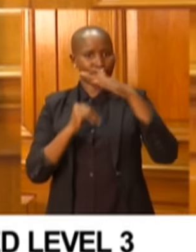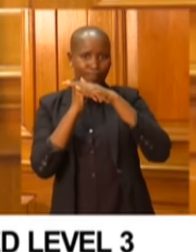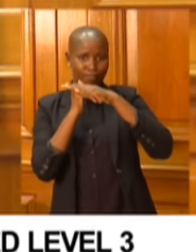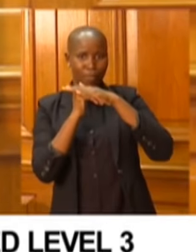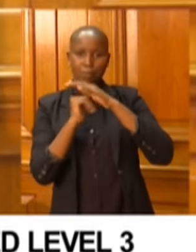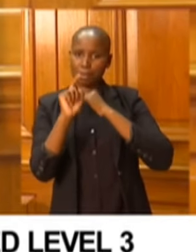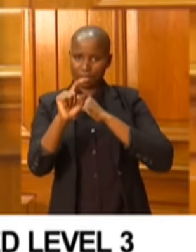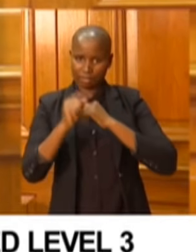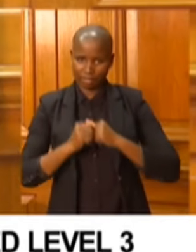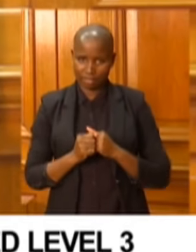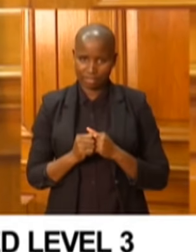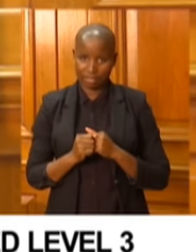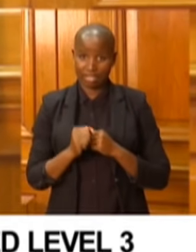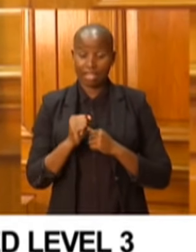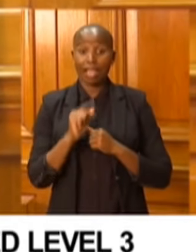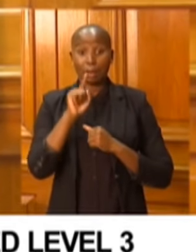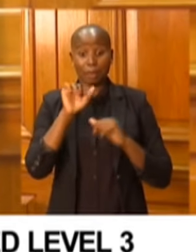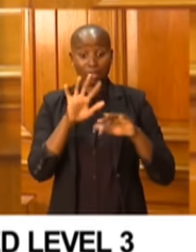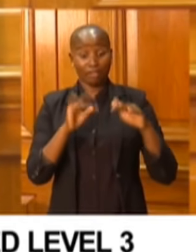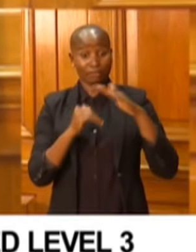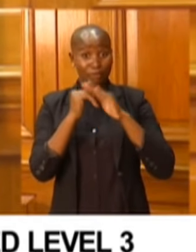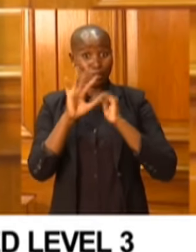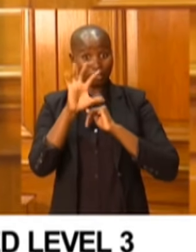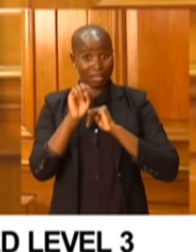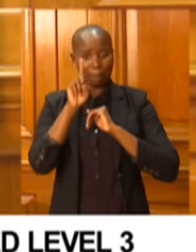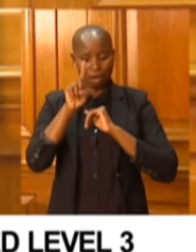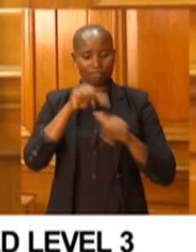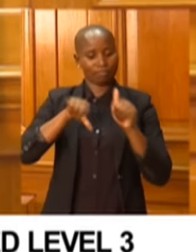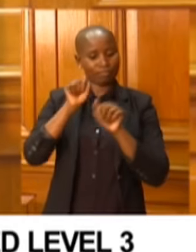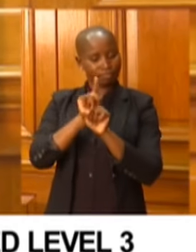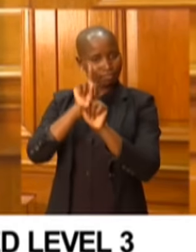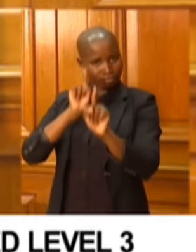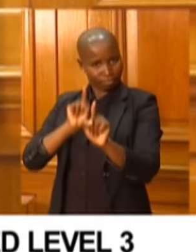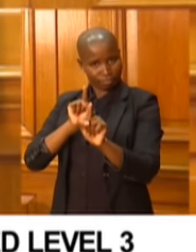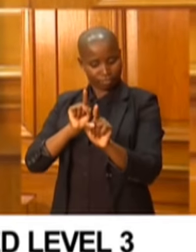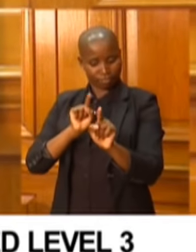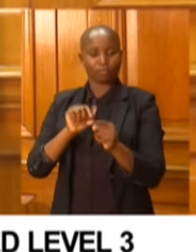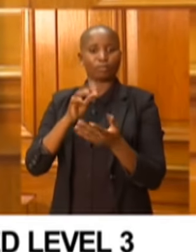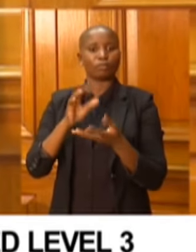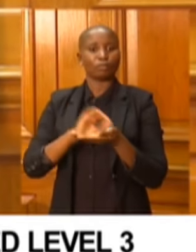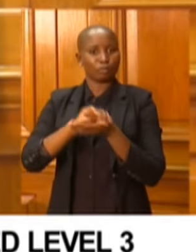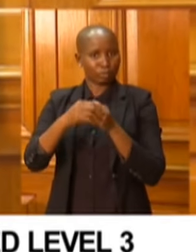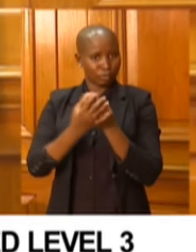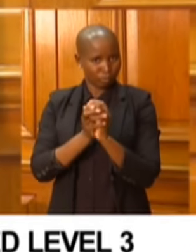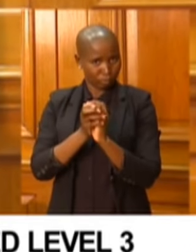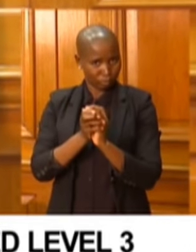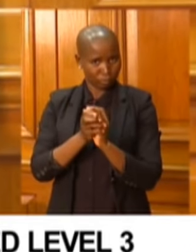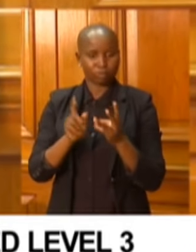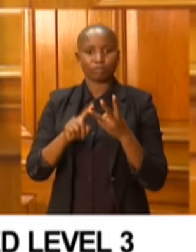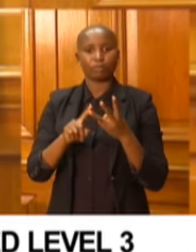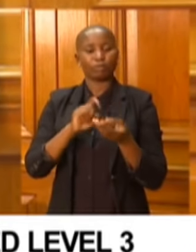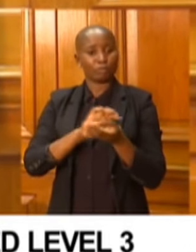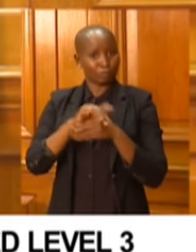social distancing, hand washing, and mask wearing at